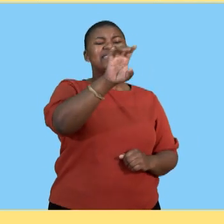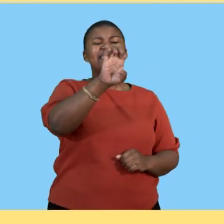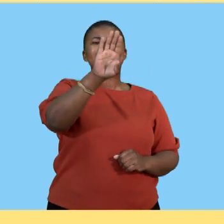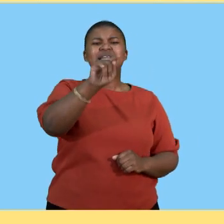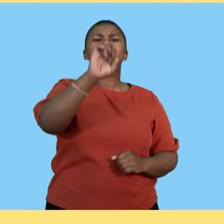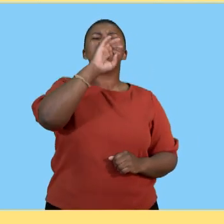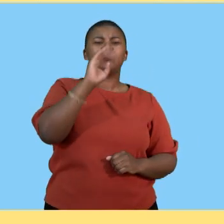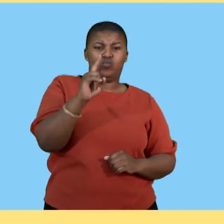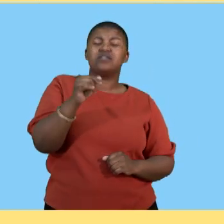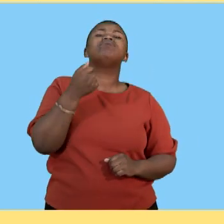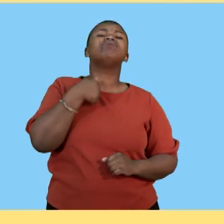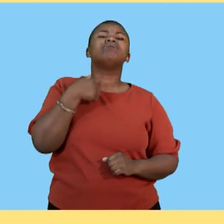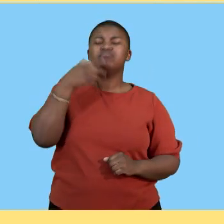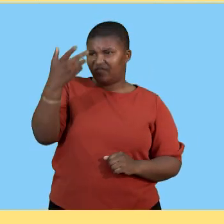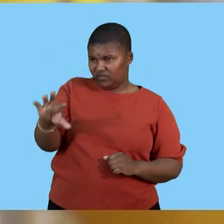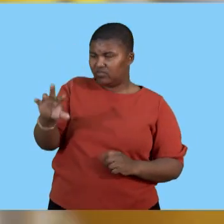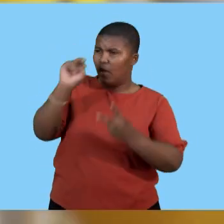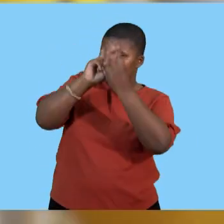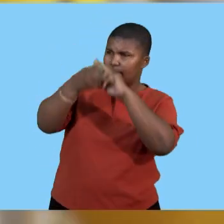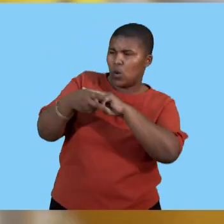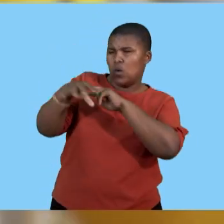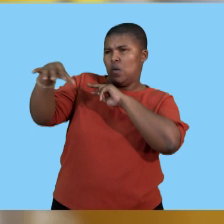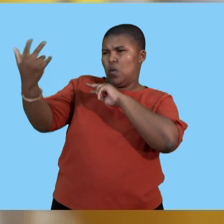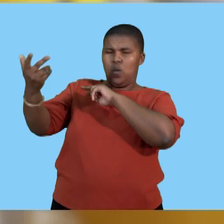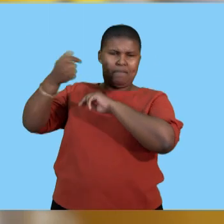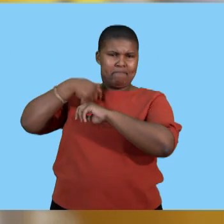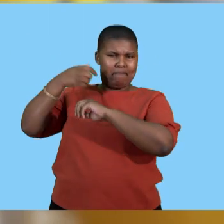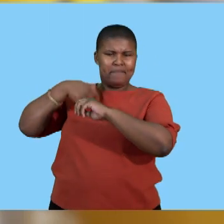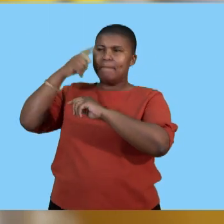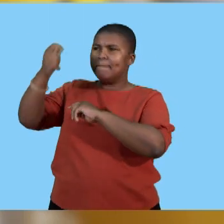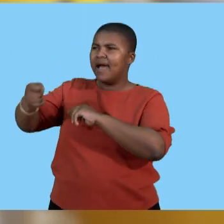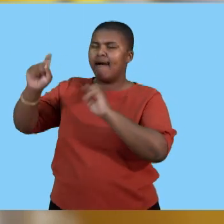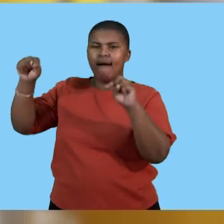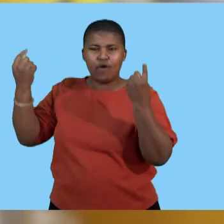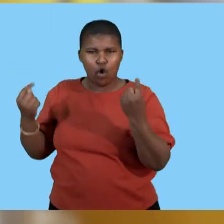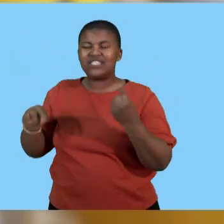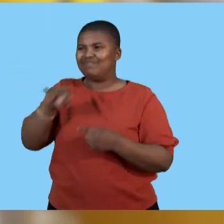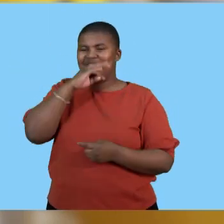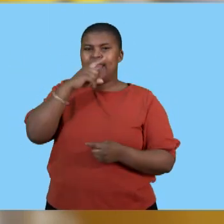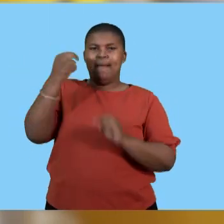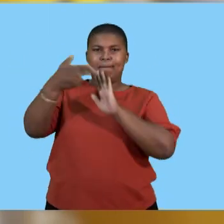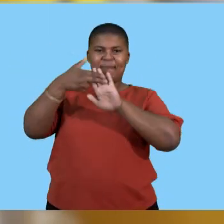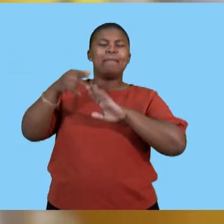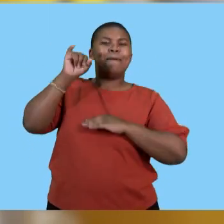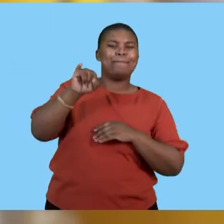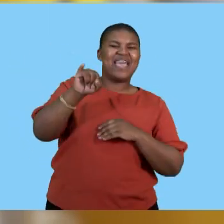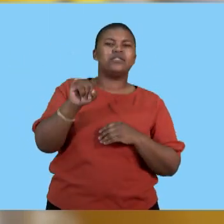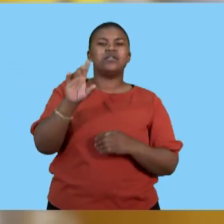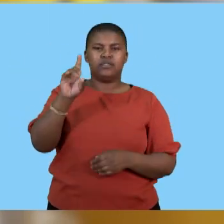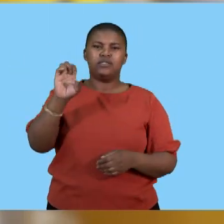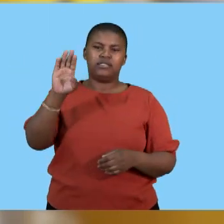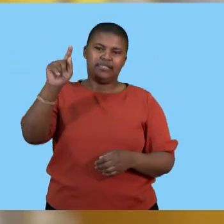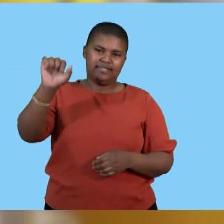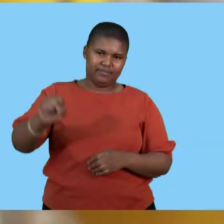is no longer able to settle their account. So we write off the account as a bad debt.